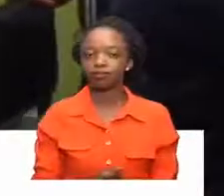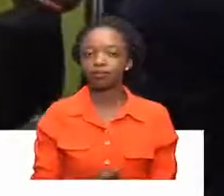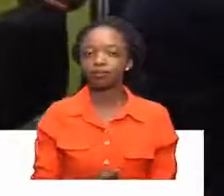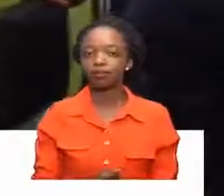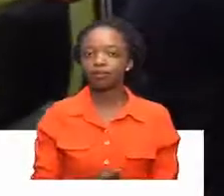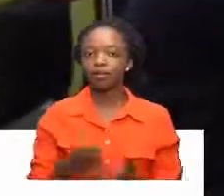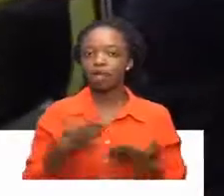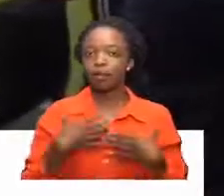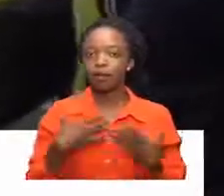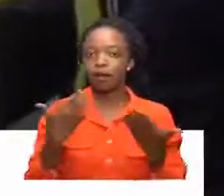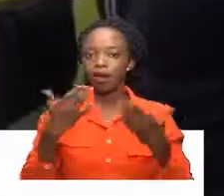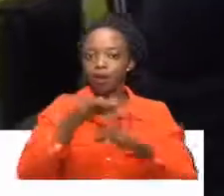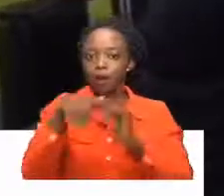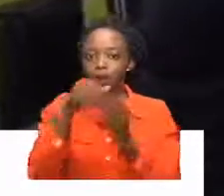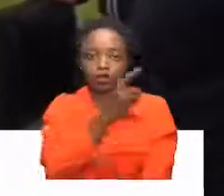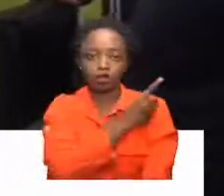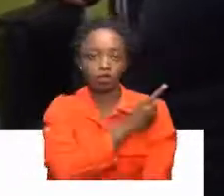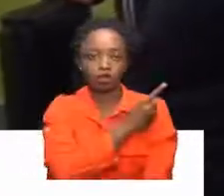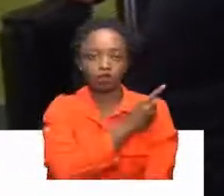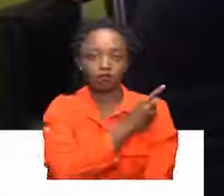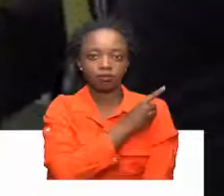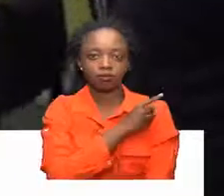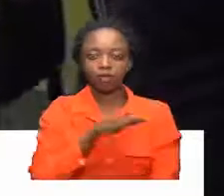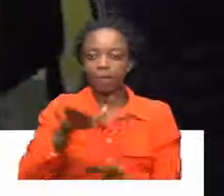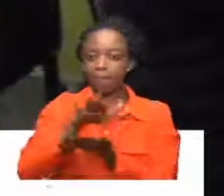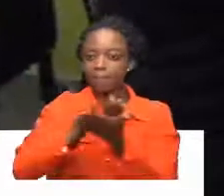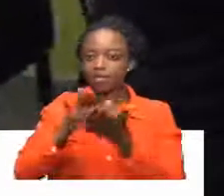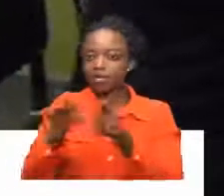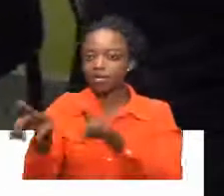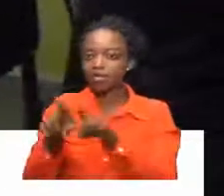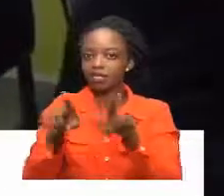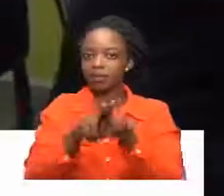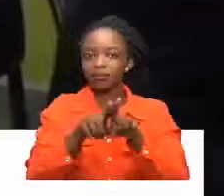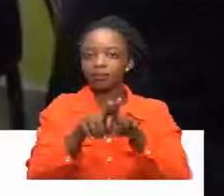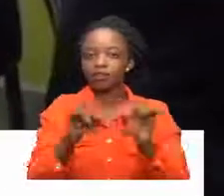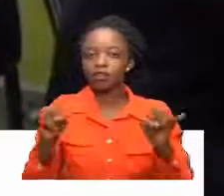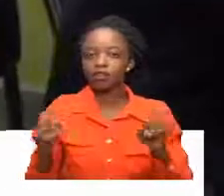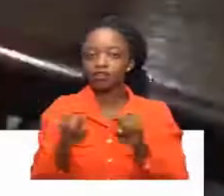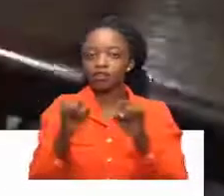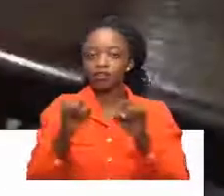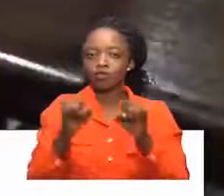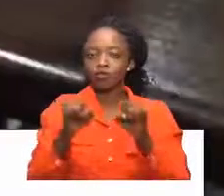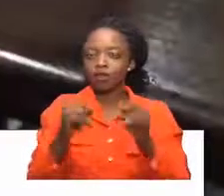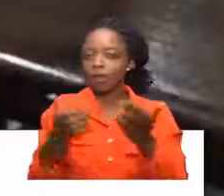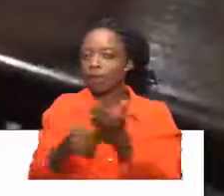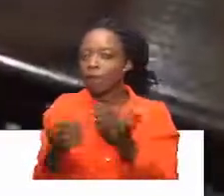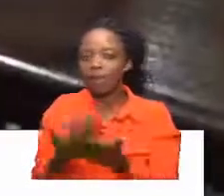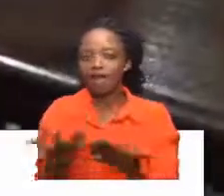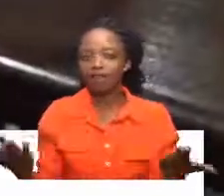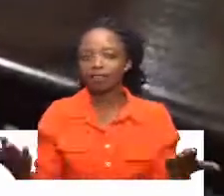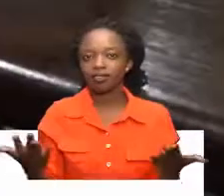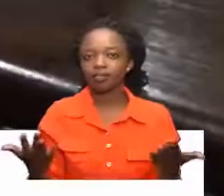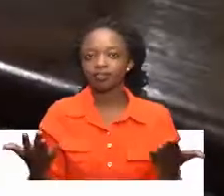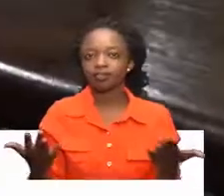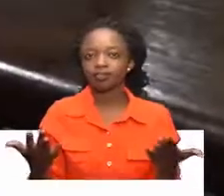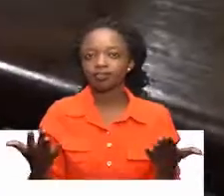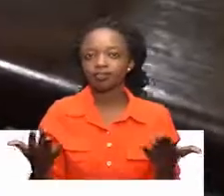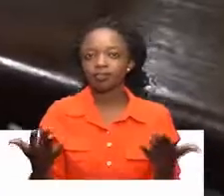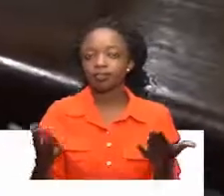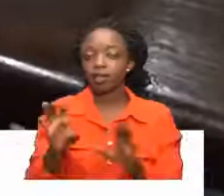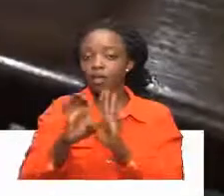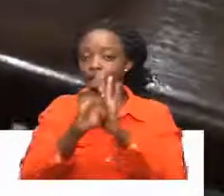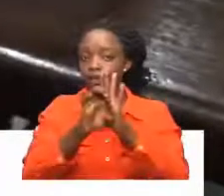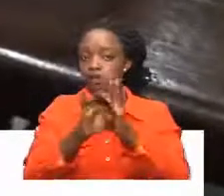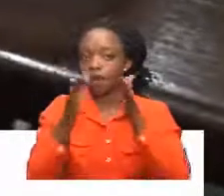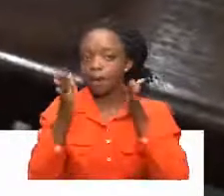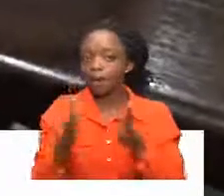And my app is all about doctors. So it is basically like when you are stuck in any circumstances, let's say for example,